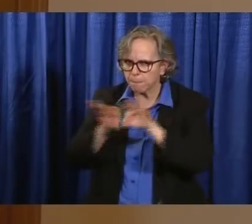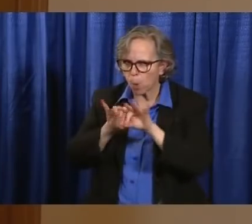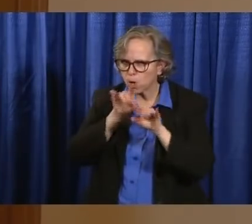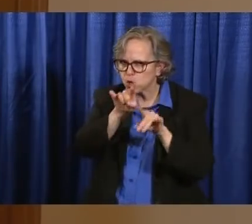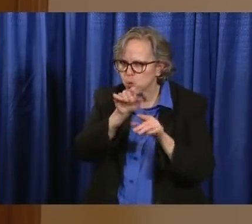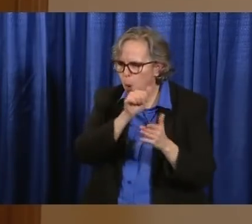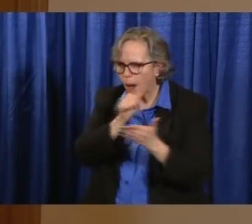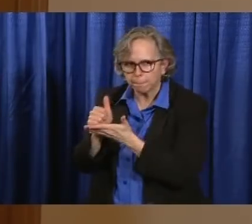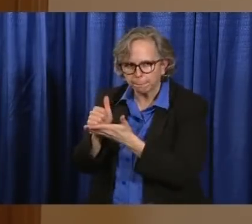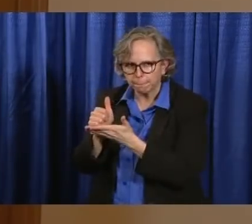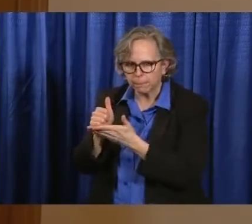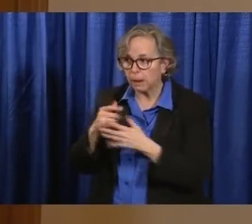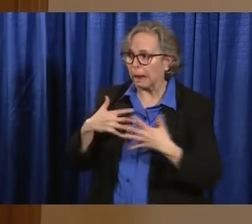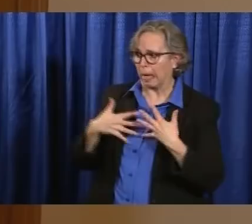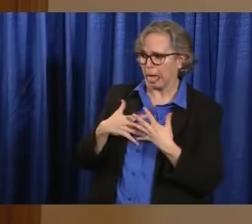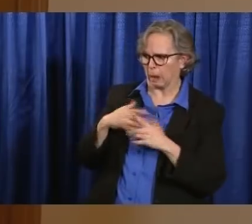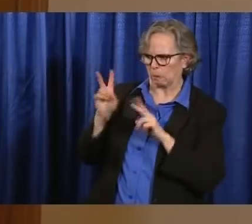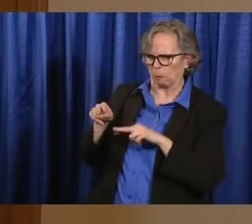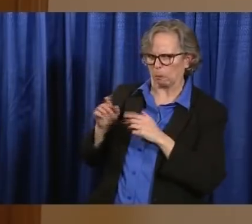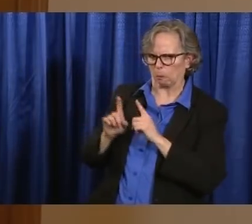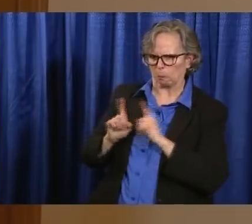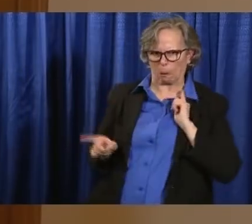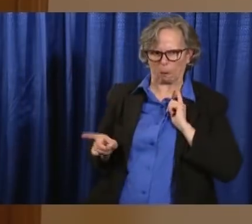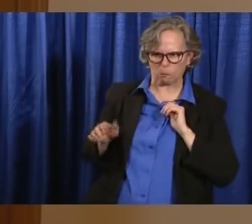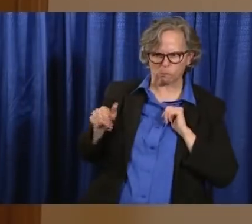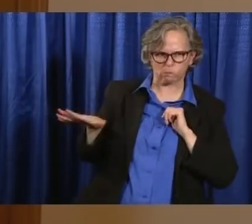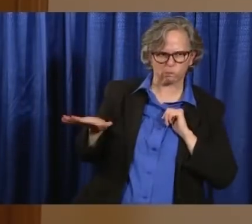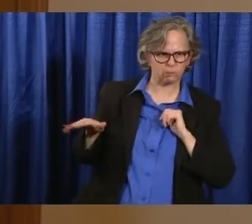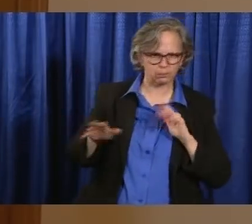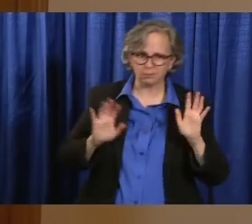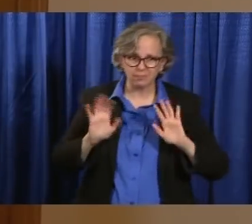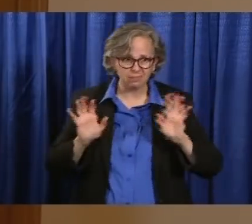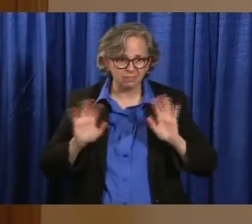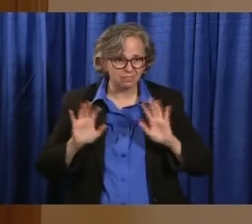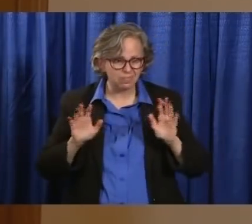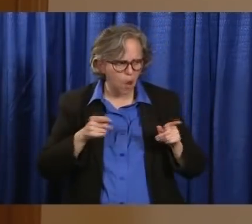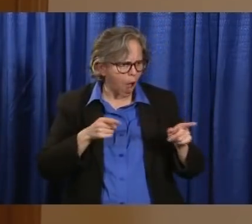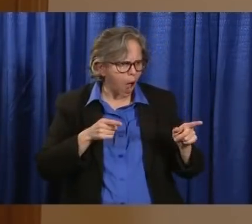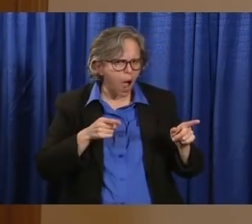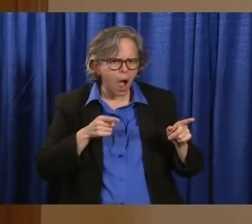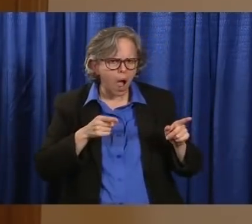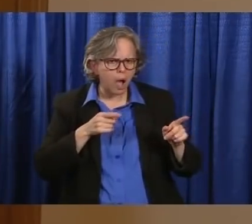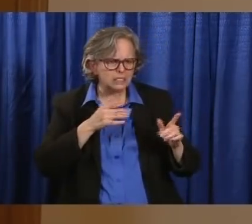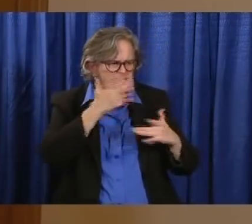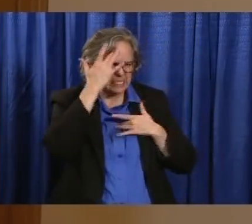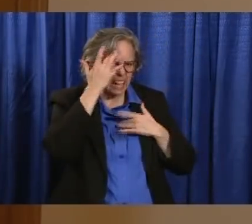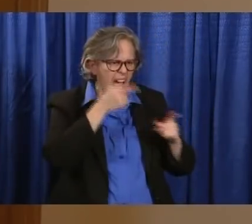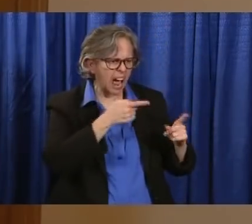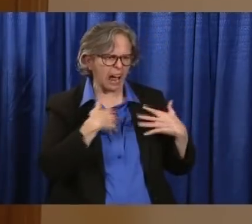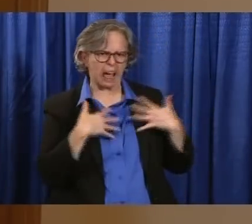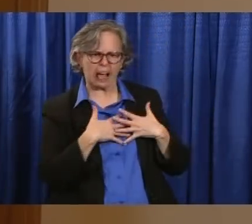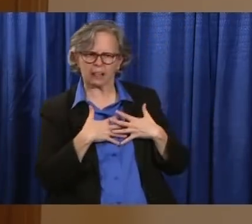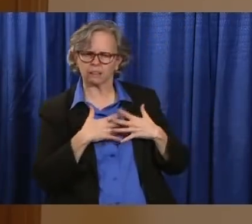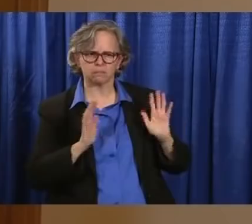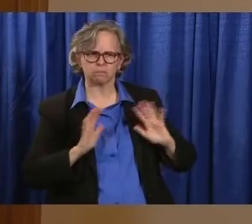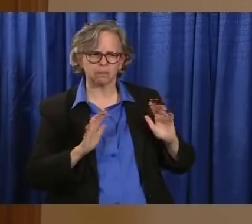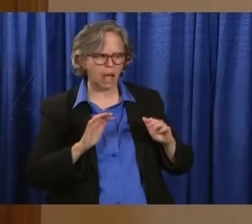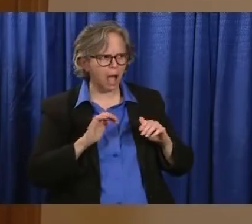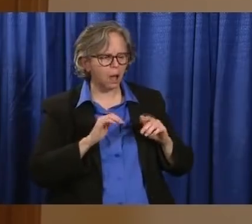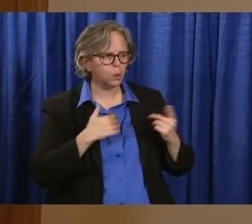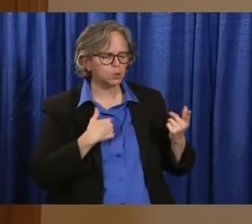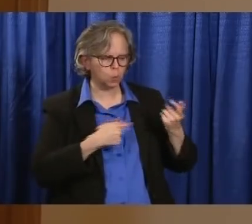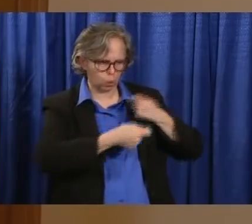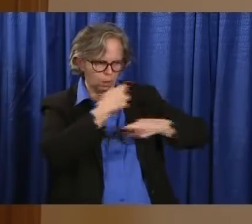being sick in your neighborhood, the first question should be, how can we help? Finally, I do want to follow in the theme